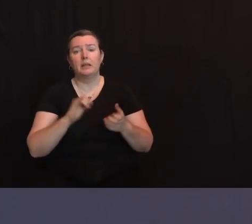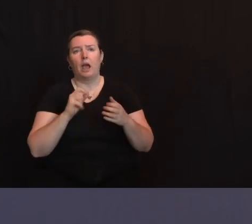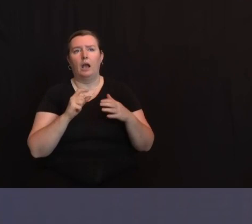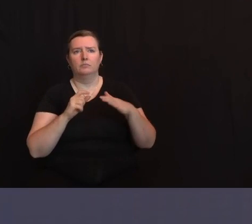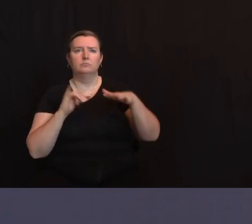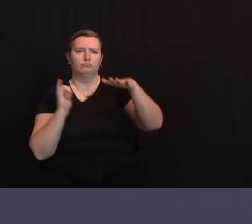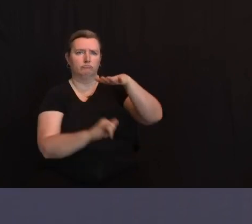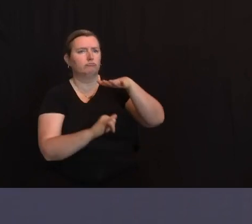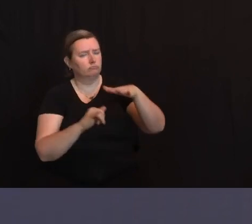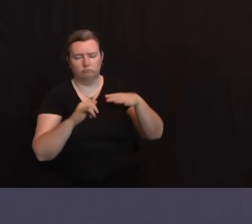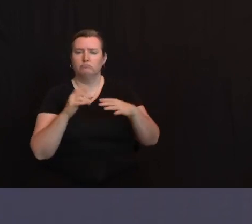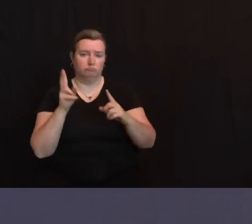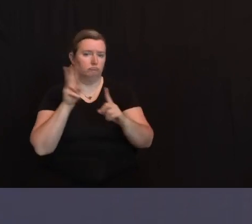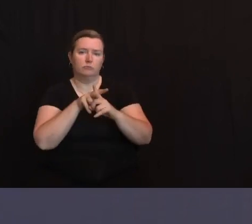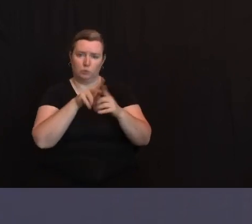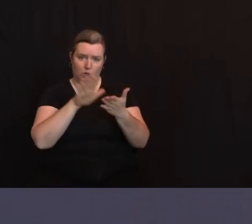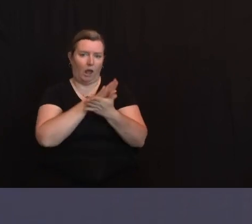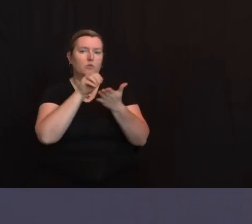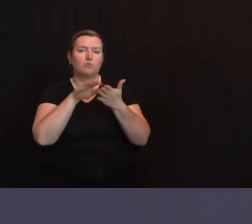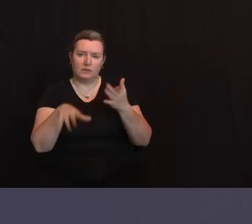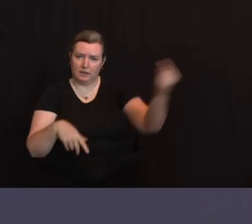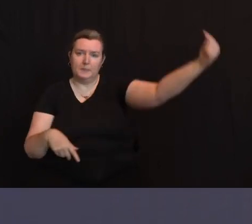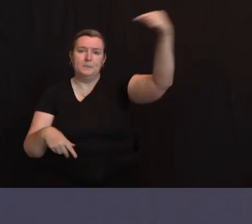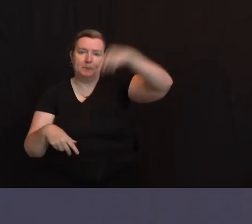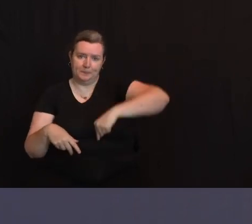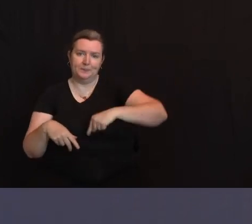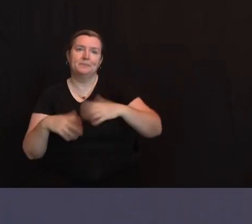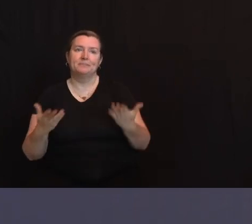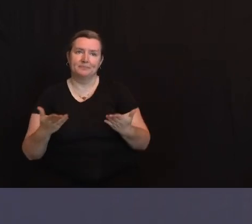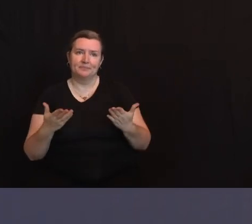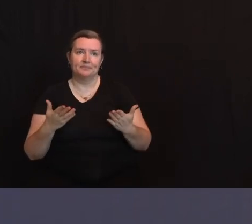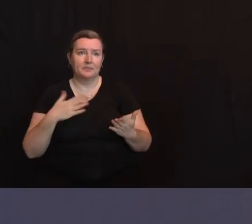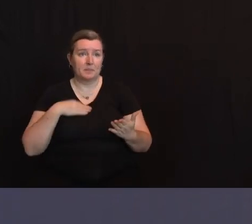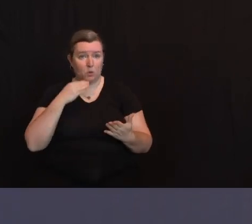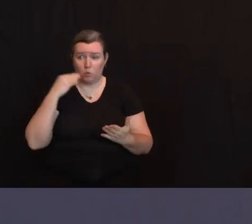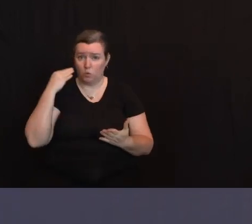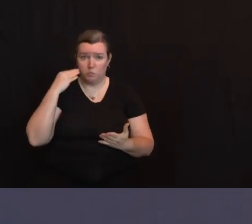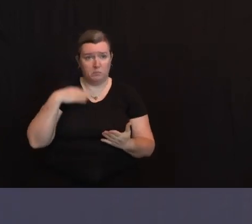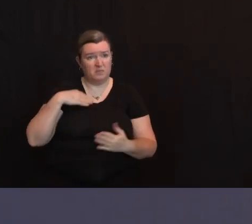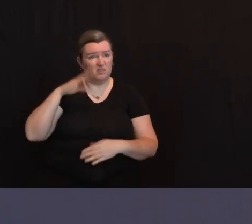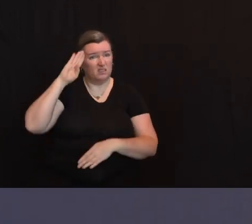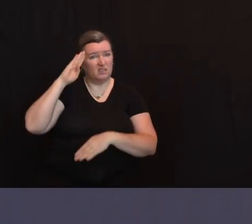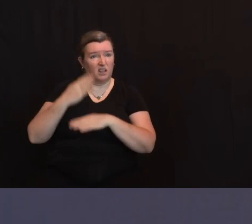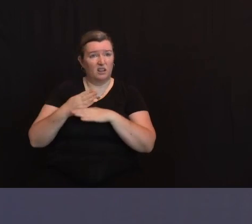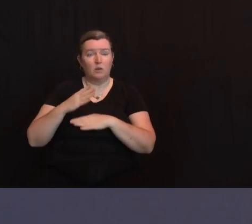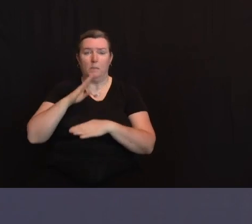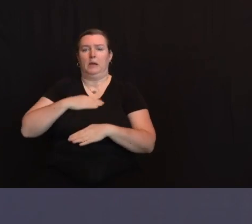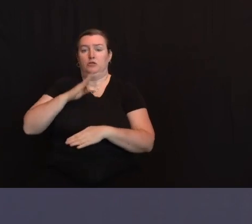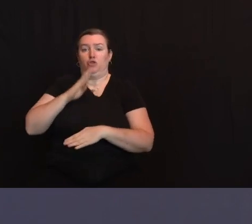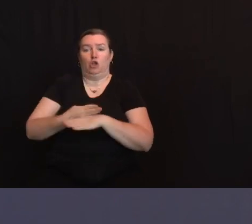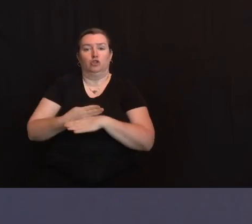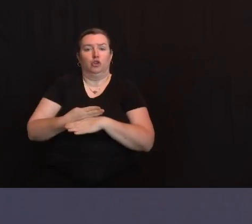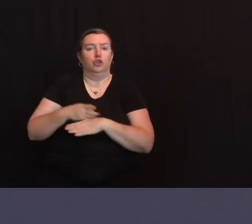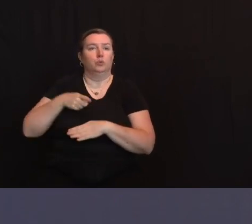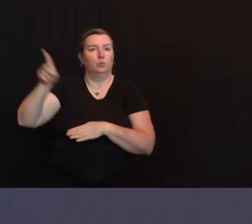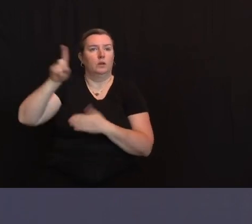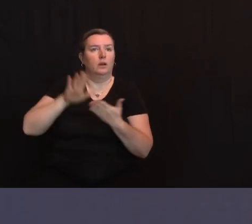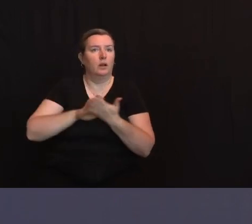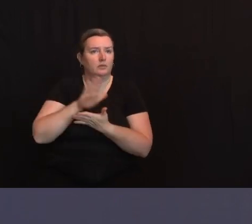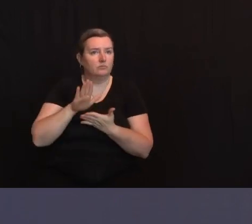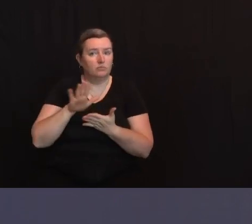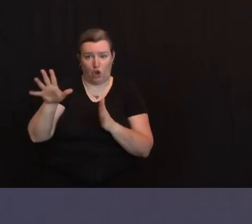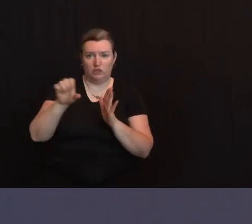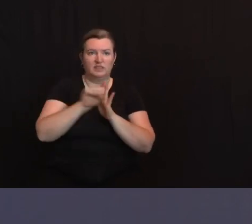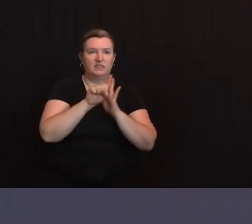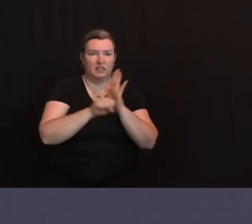of conversation yesterday when the state that she goes to school in was added to the list. So